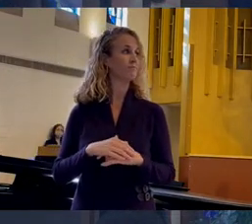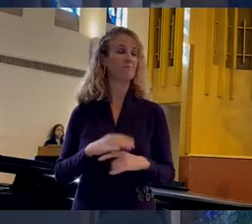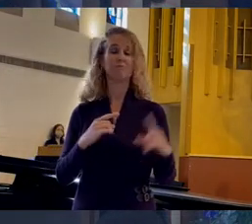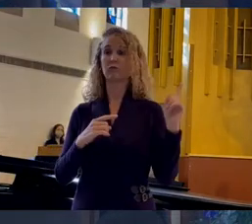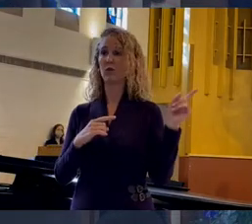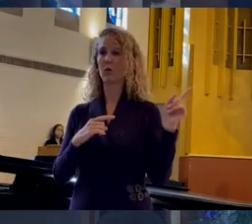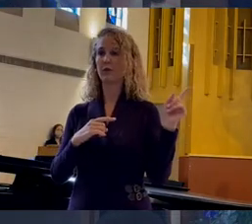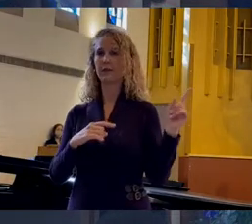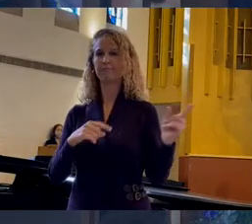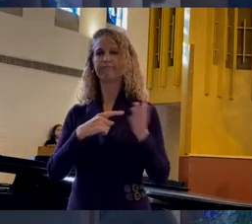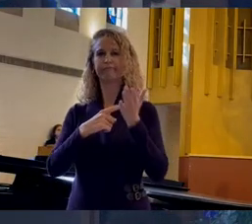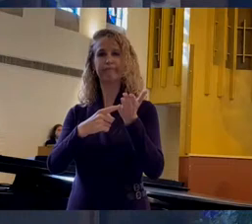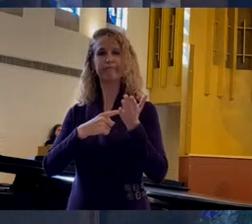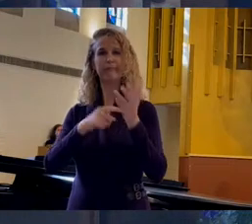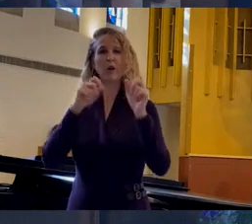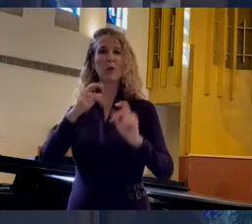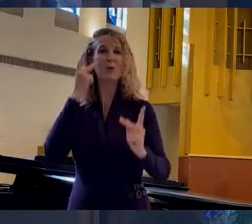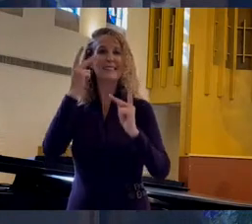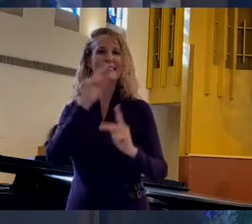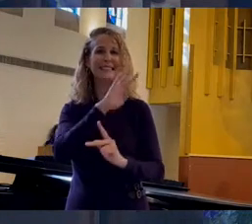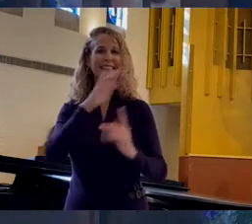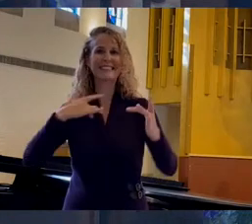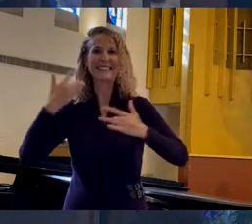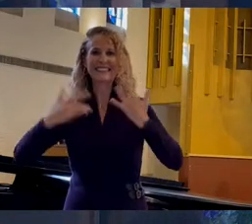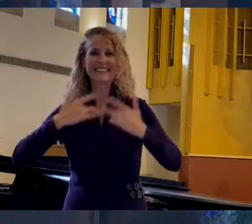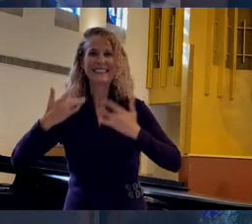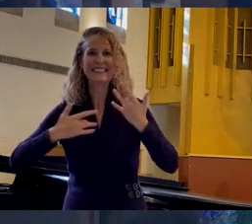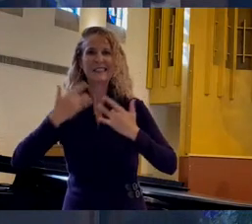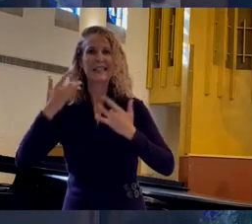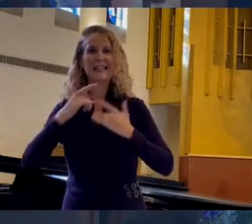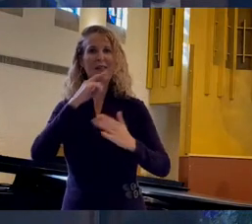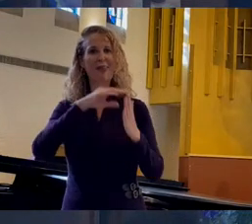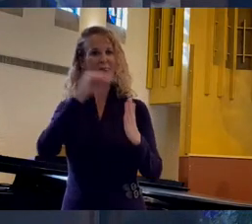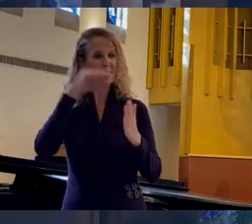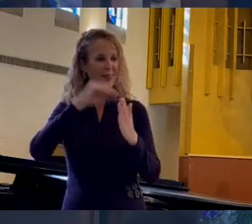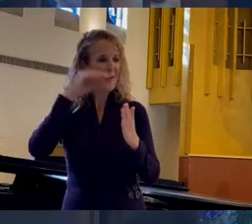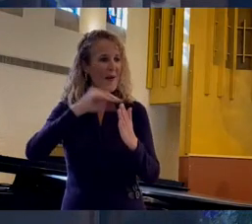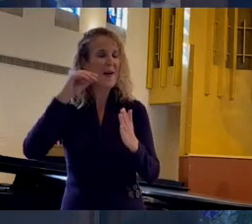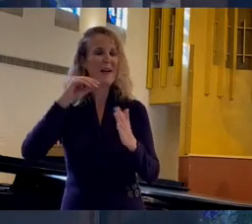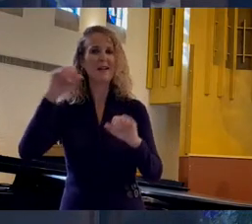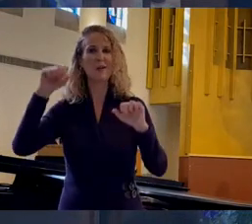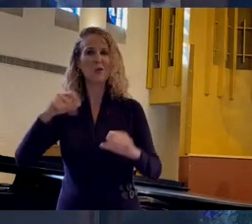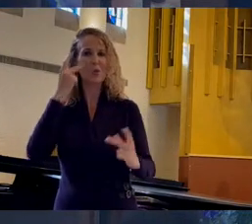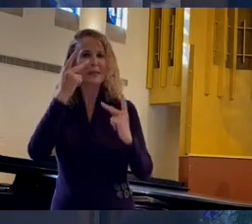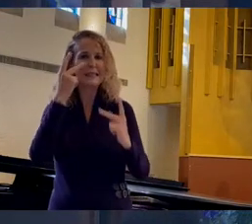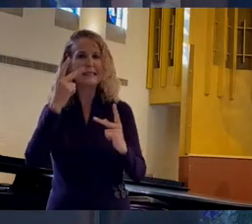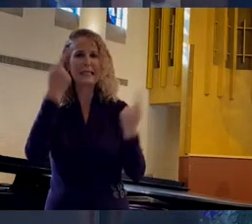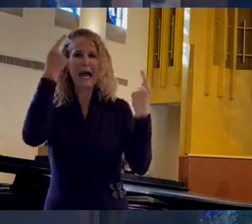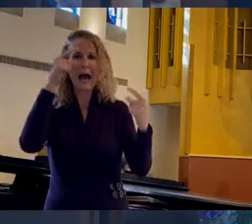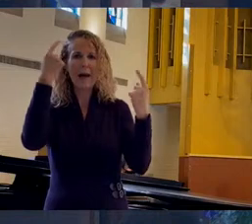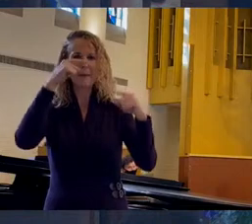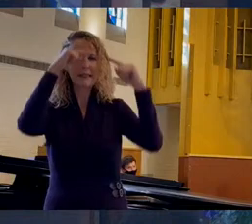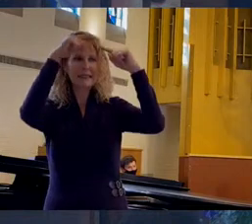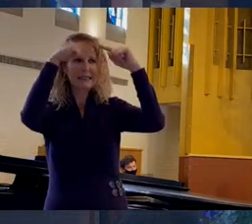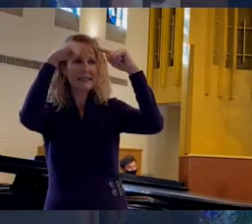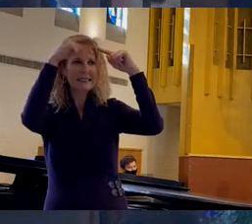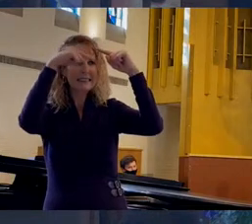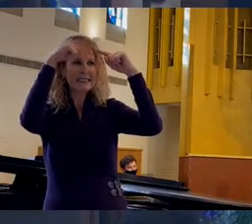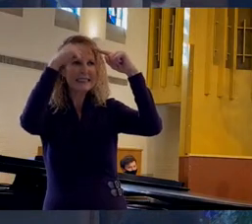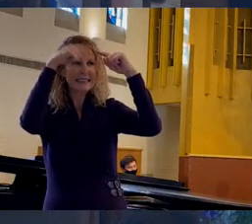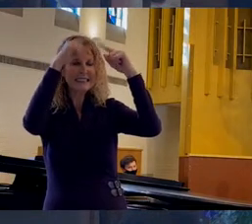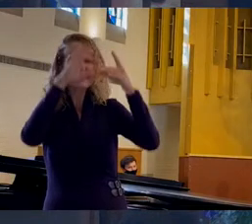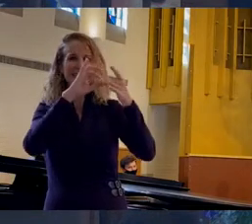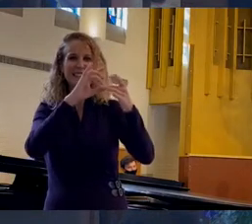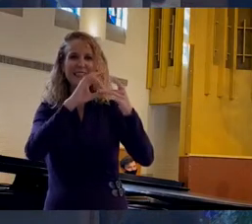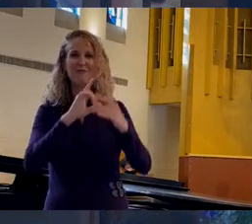And as he talked about that, you could kind of see his excitement about learning. You could see what was happening to him. And his